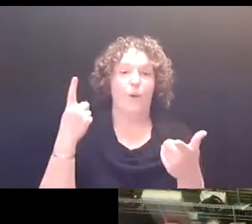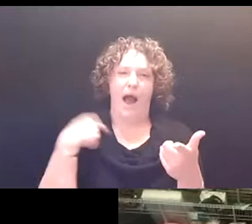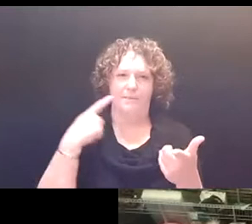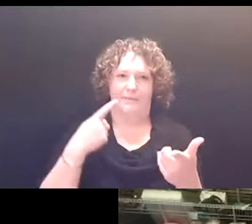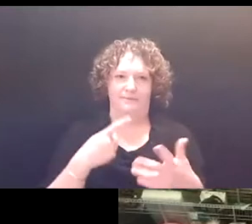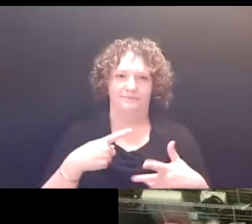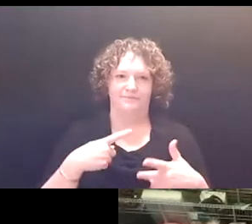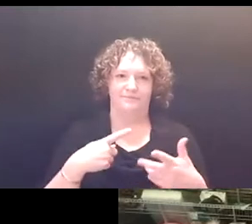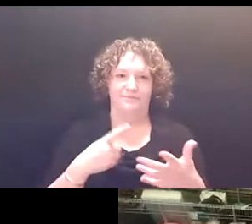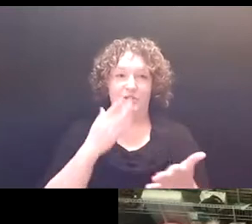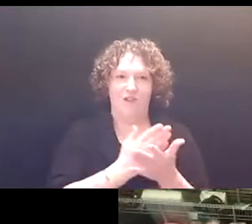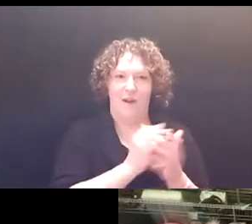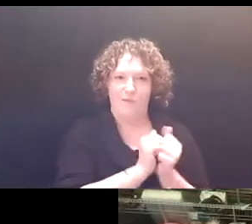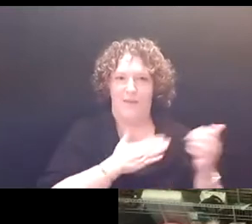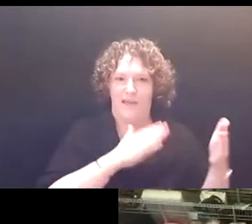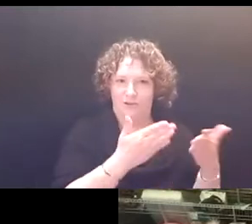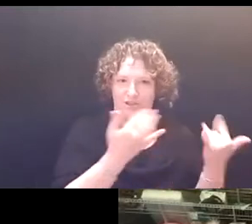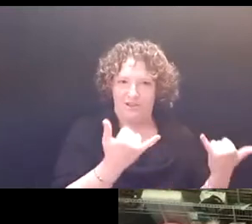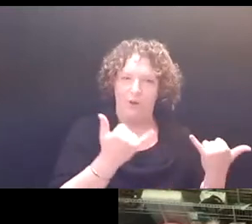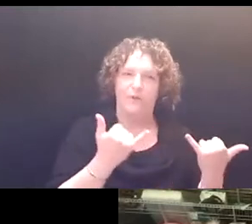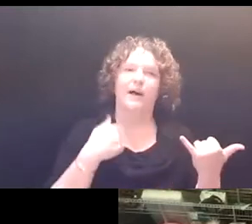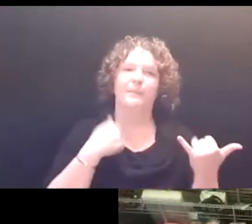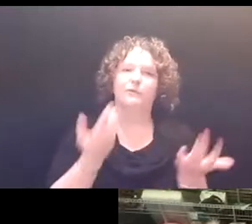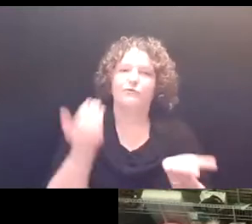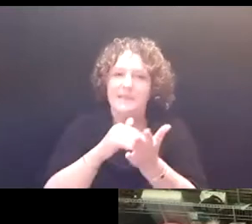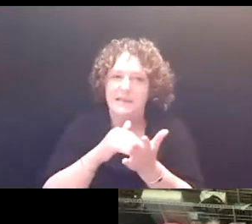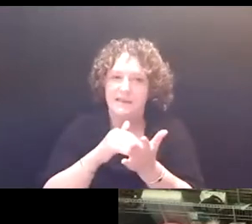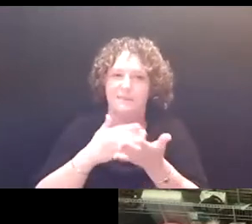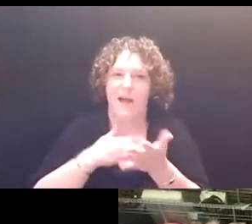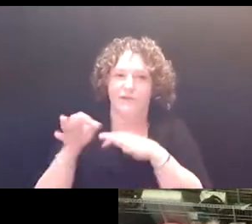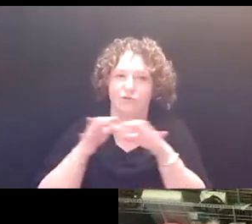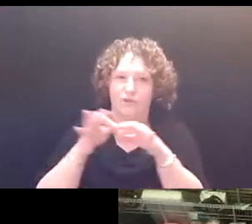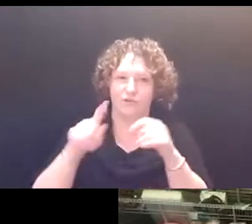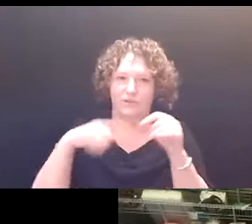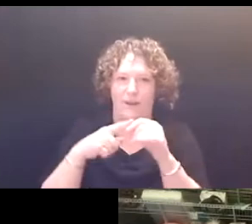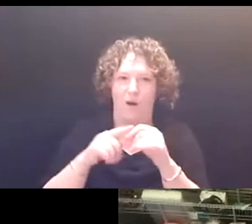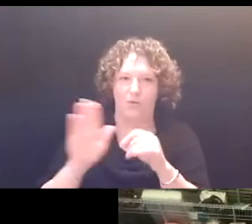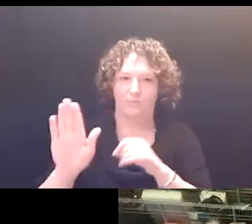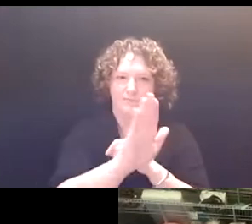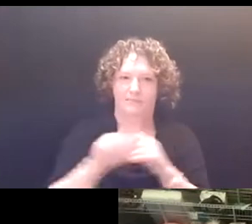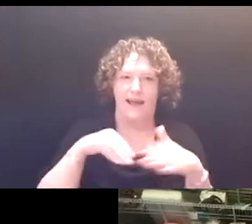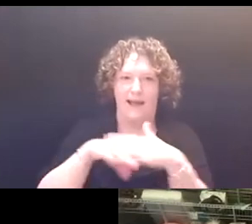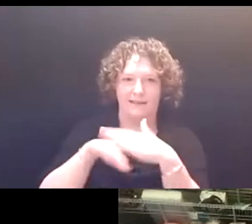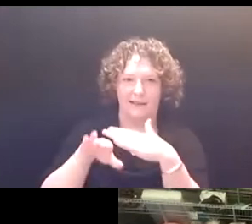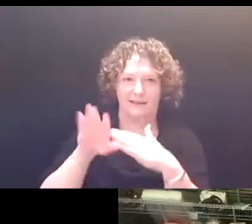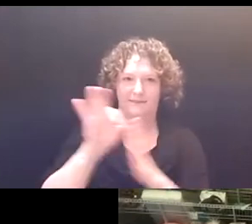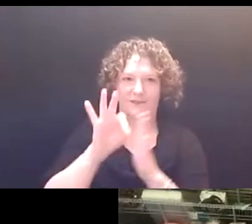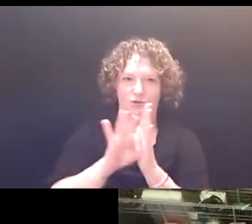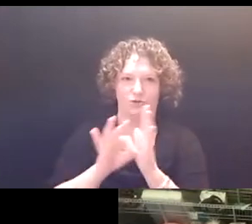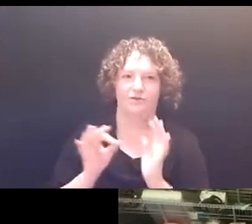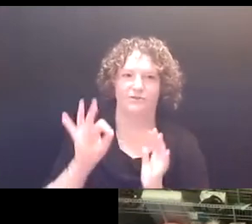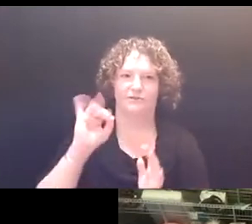Okay, so I'm gonna stop with my introduction now, and I'm going to repeat my instructions